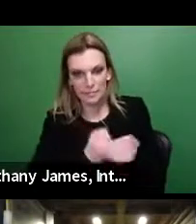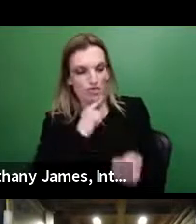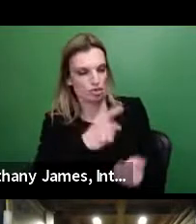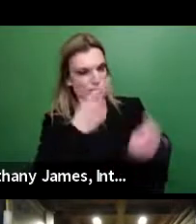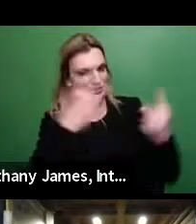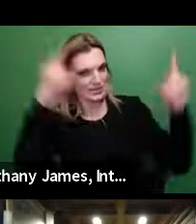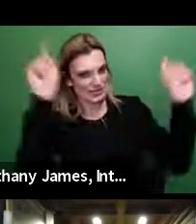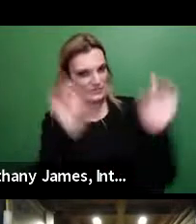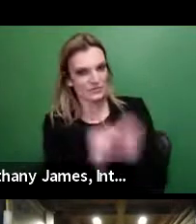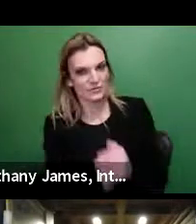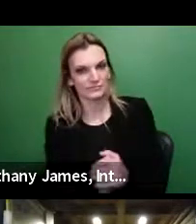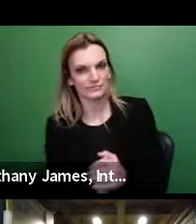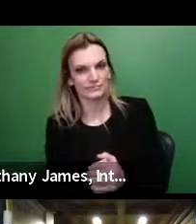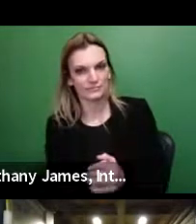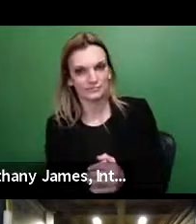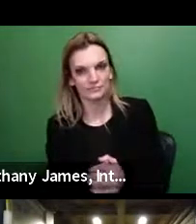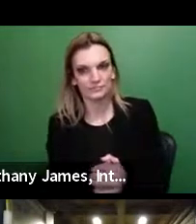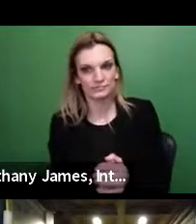success?